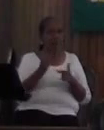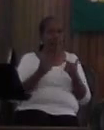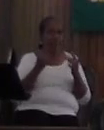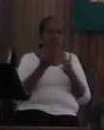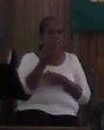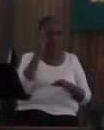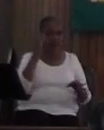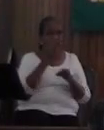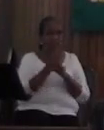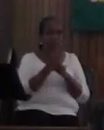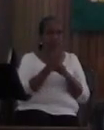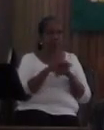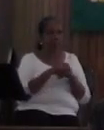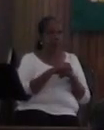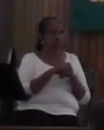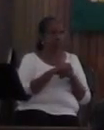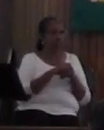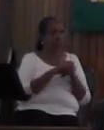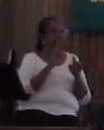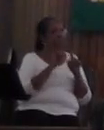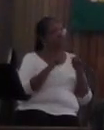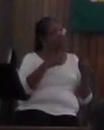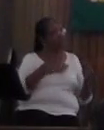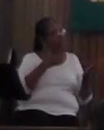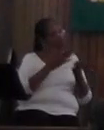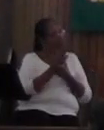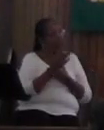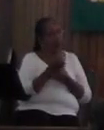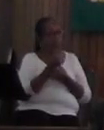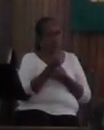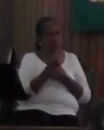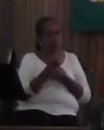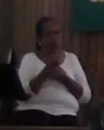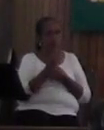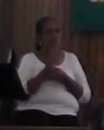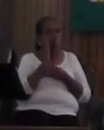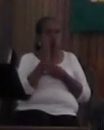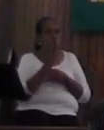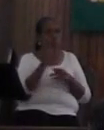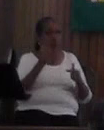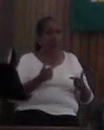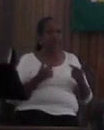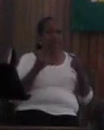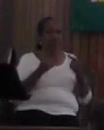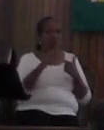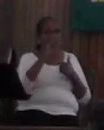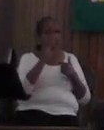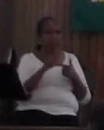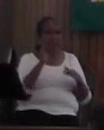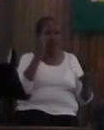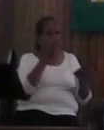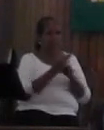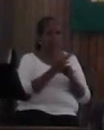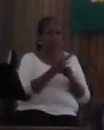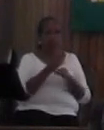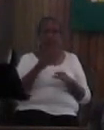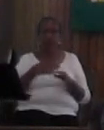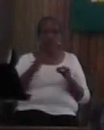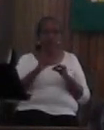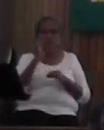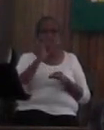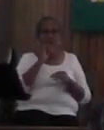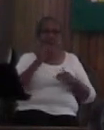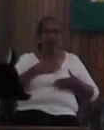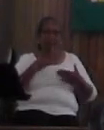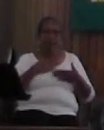faith. I want you to hear that one again. But my righteous one will live by faith. My soul takes no pleasure